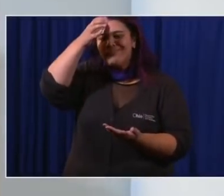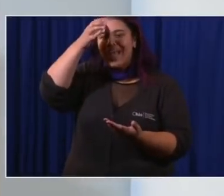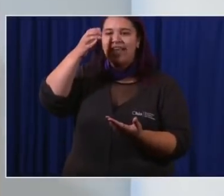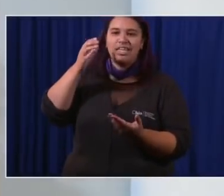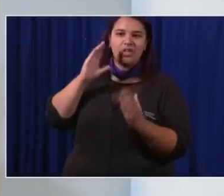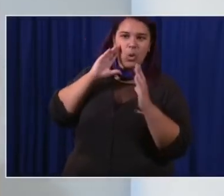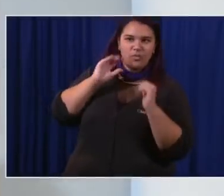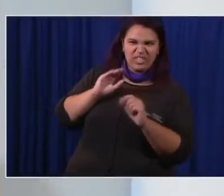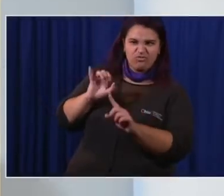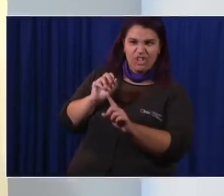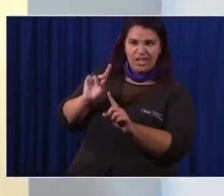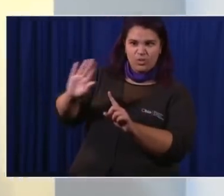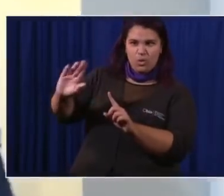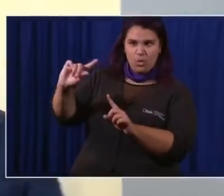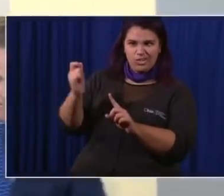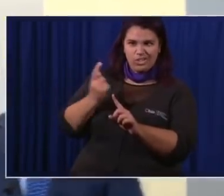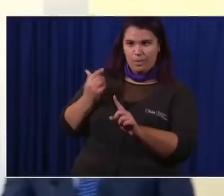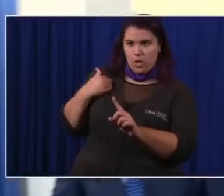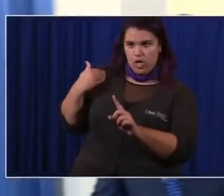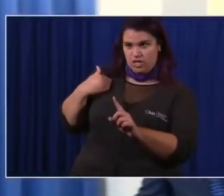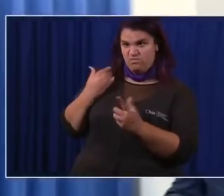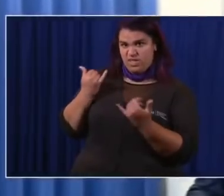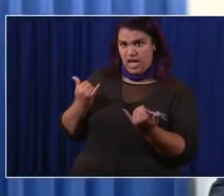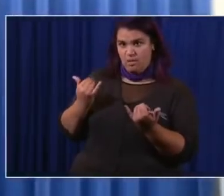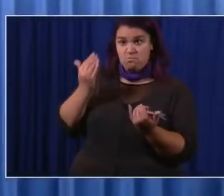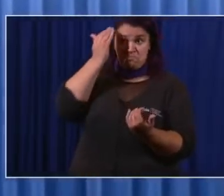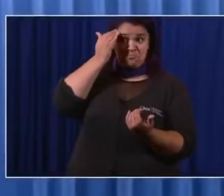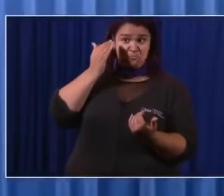in the news conference. Thank you.